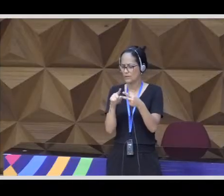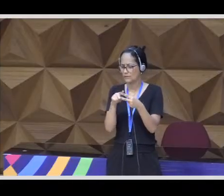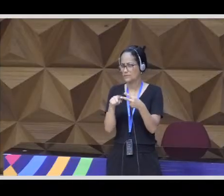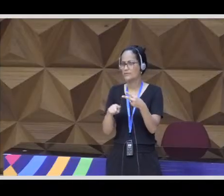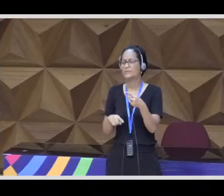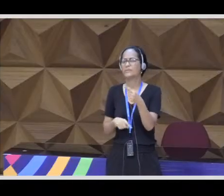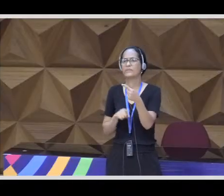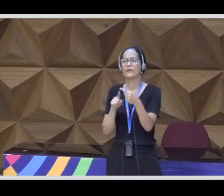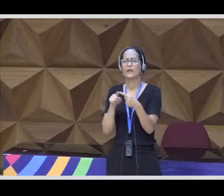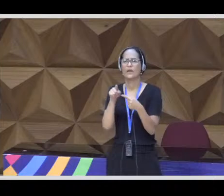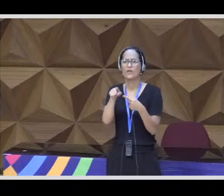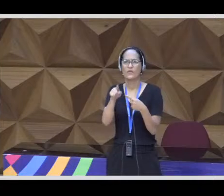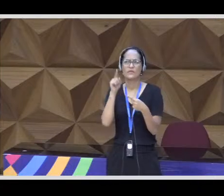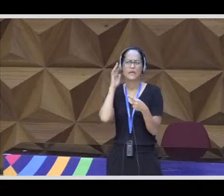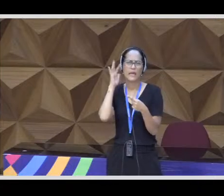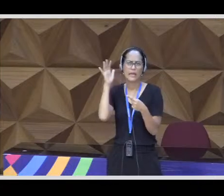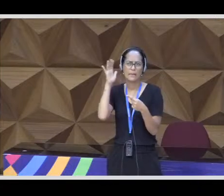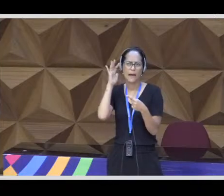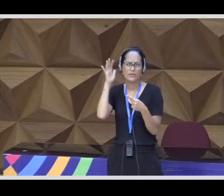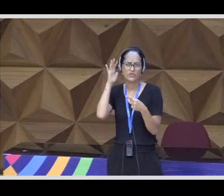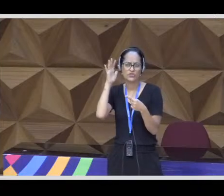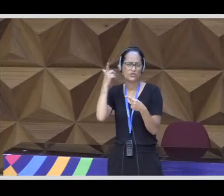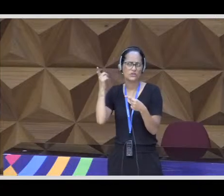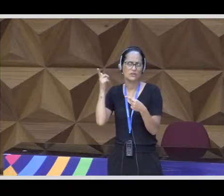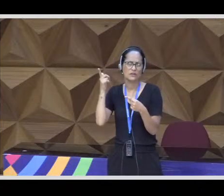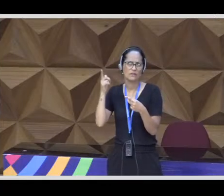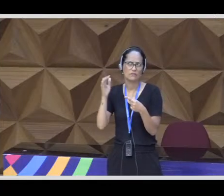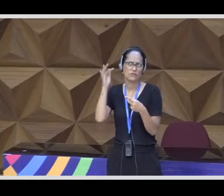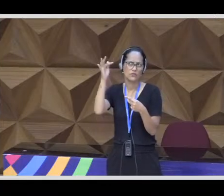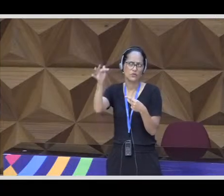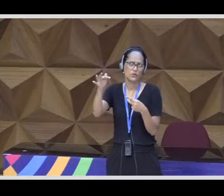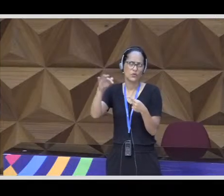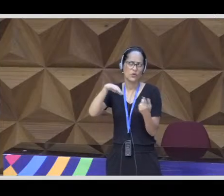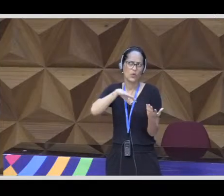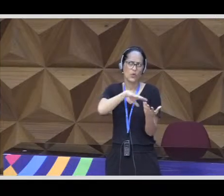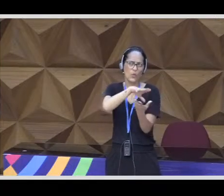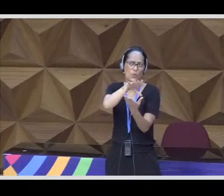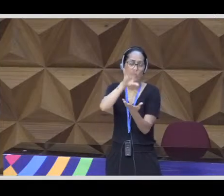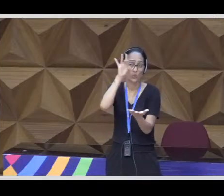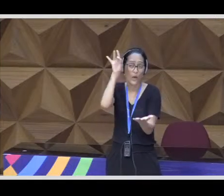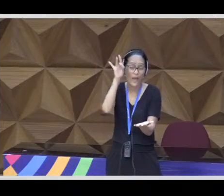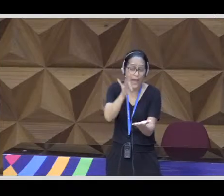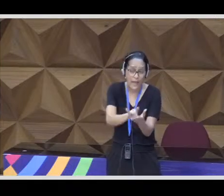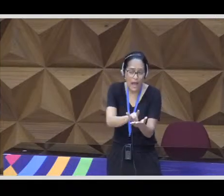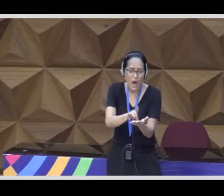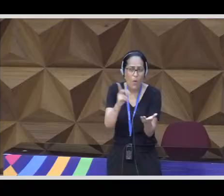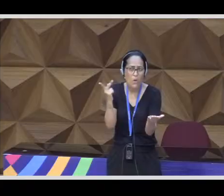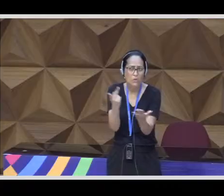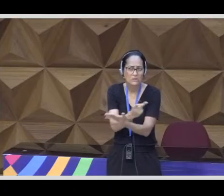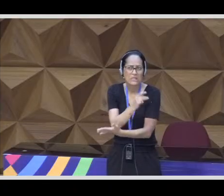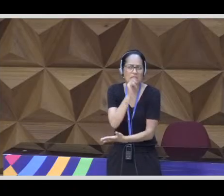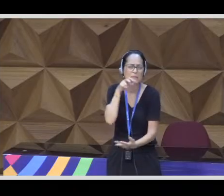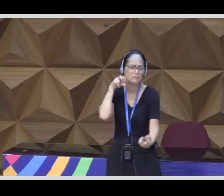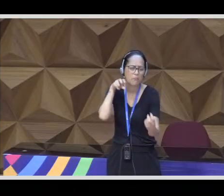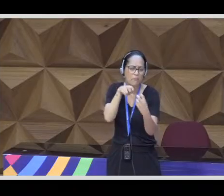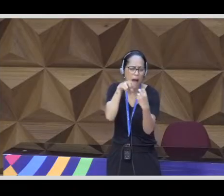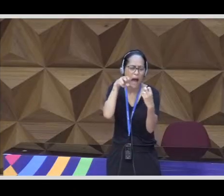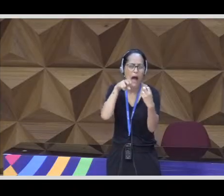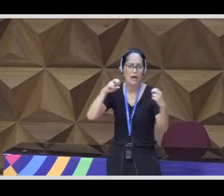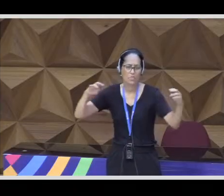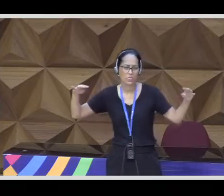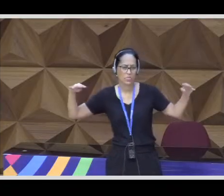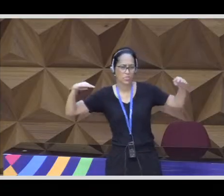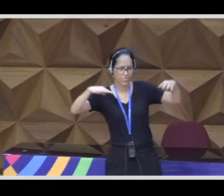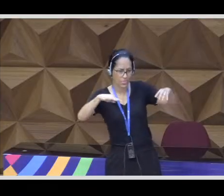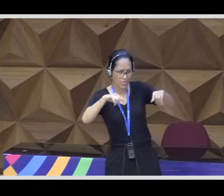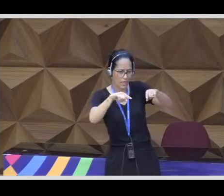imagine a real-life scenario of a car accident or something that would catch people's attention except of the VR experience, and how would the